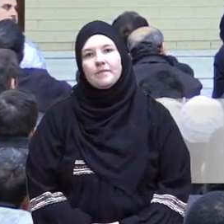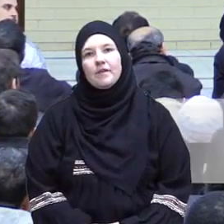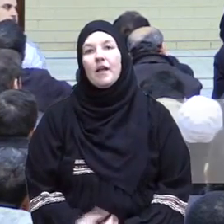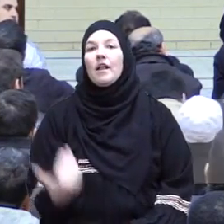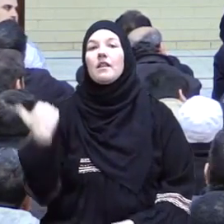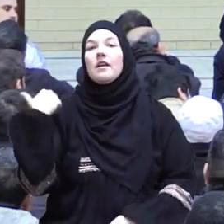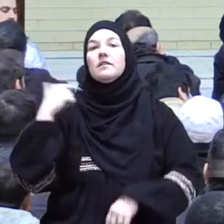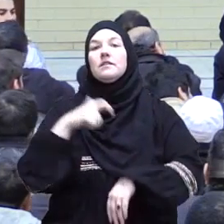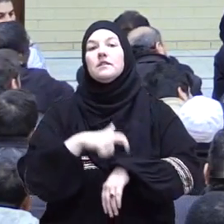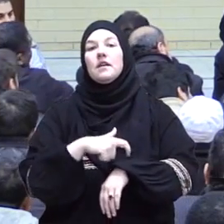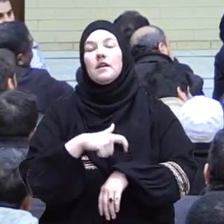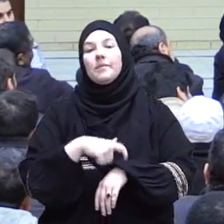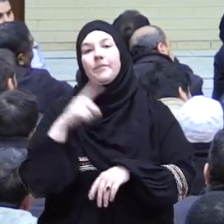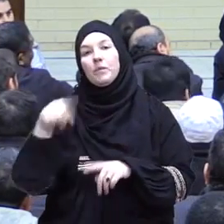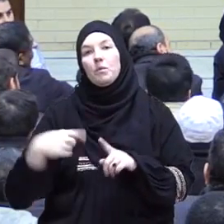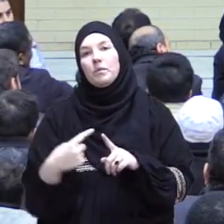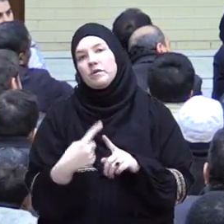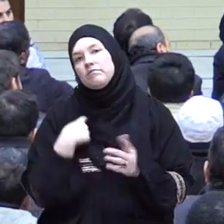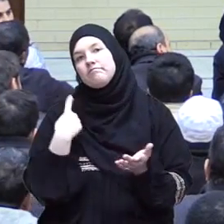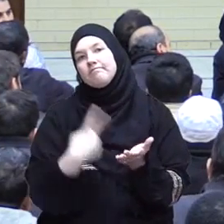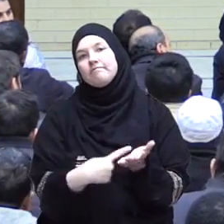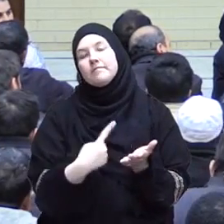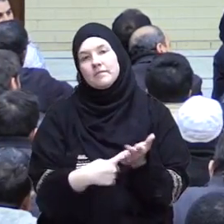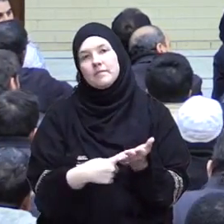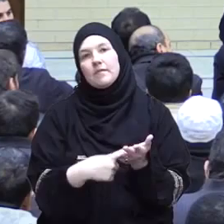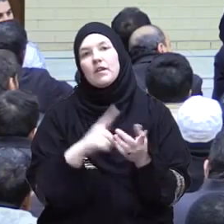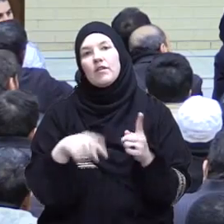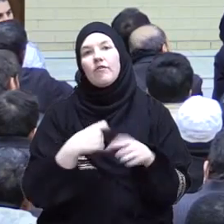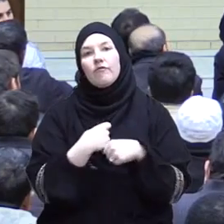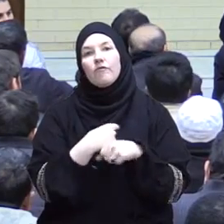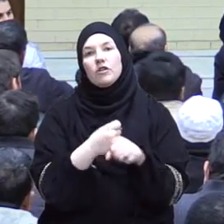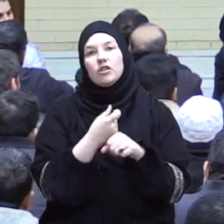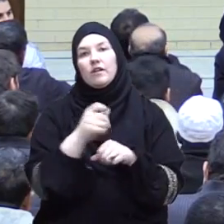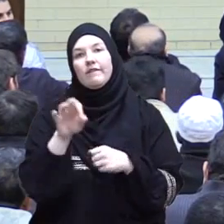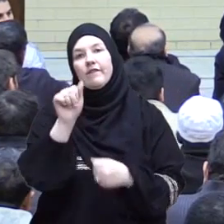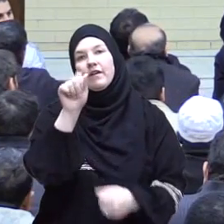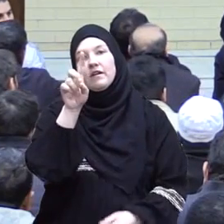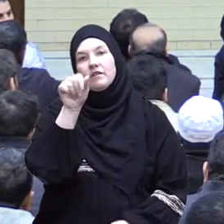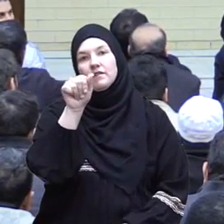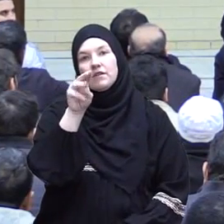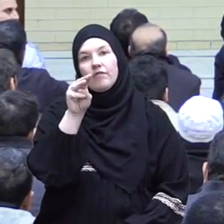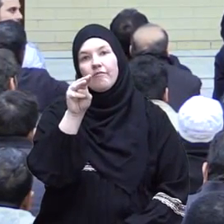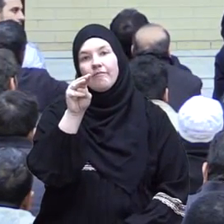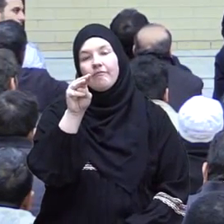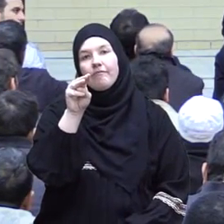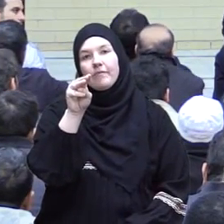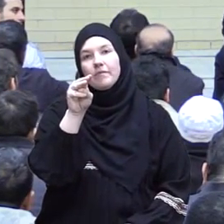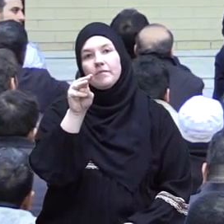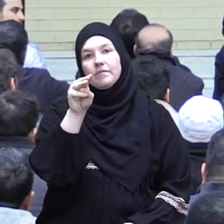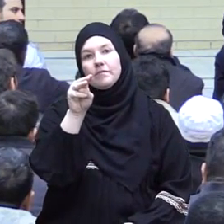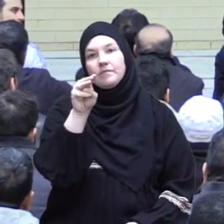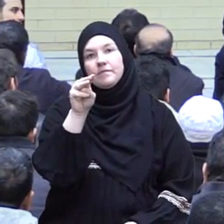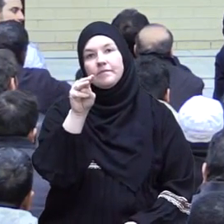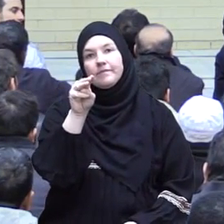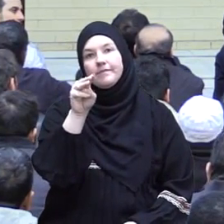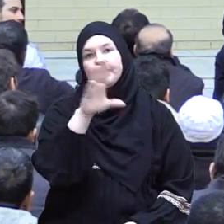Last time we spoke about the creation of Adam and the